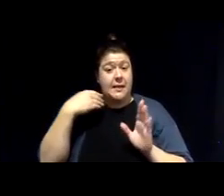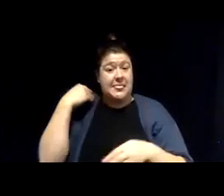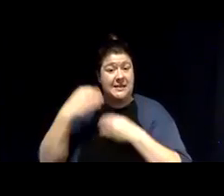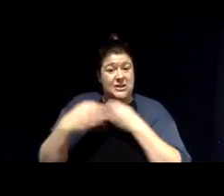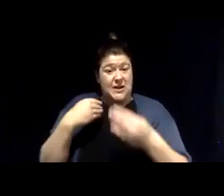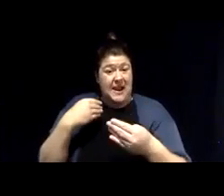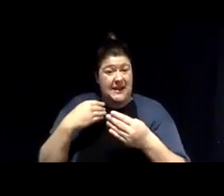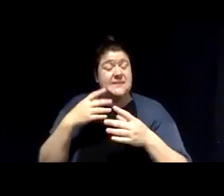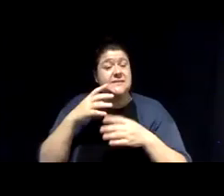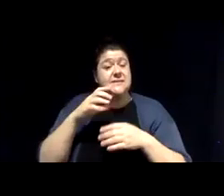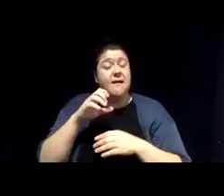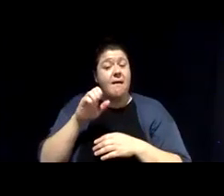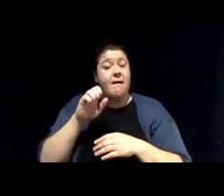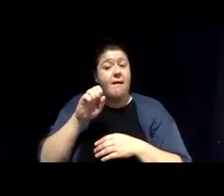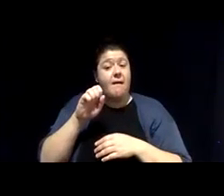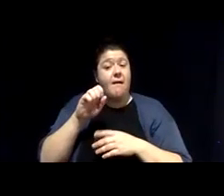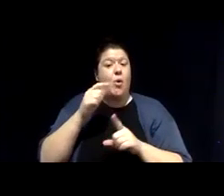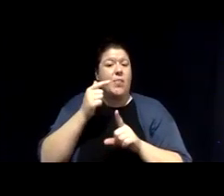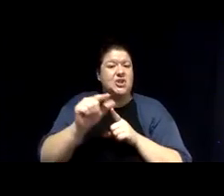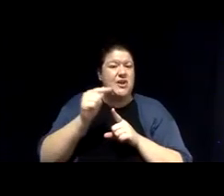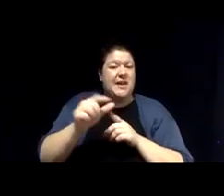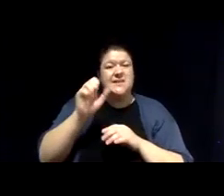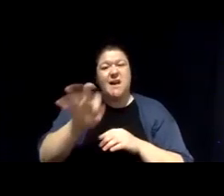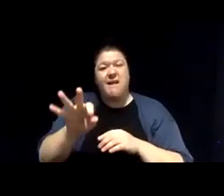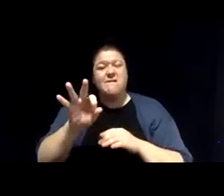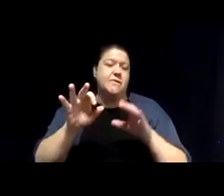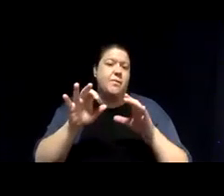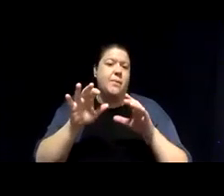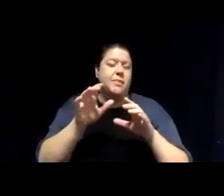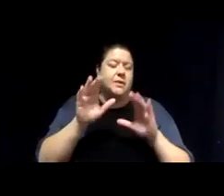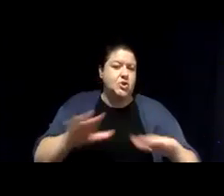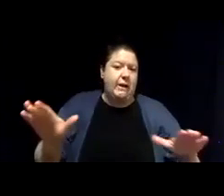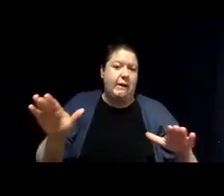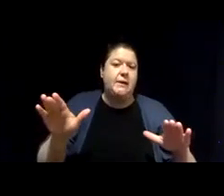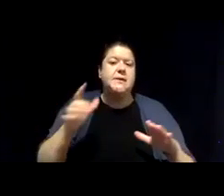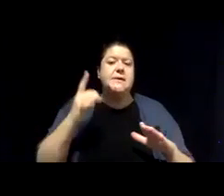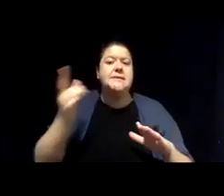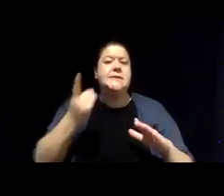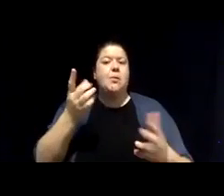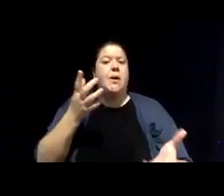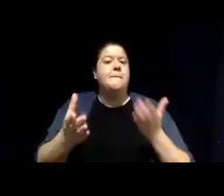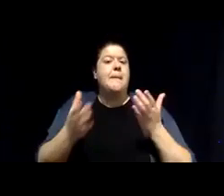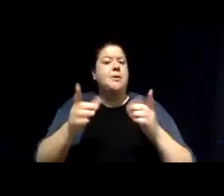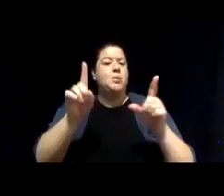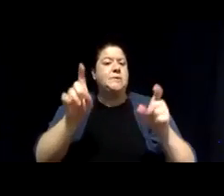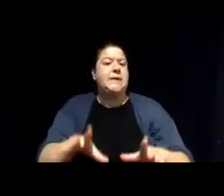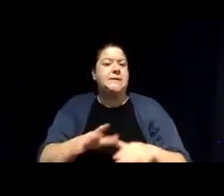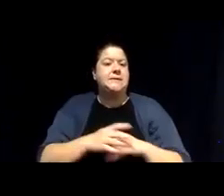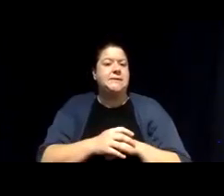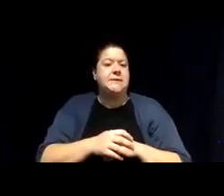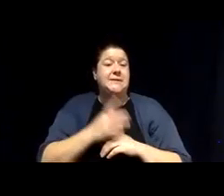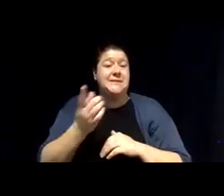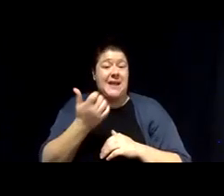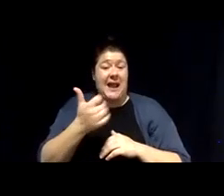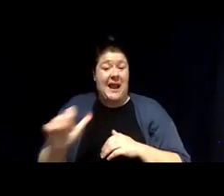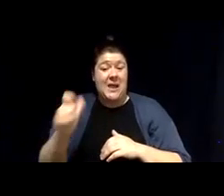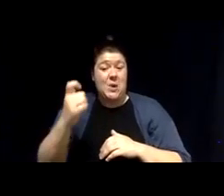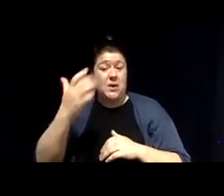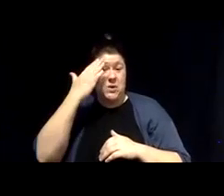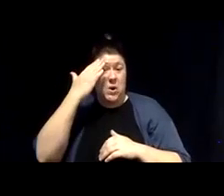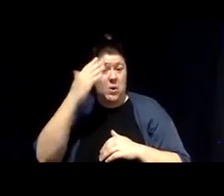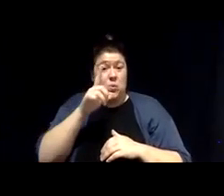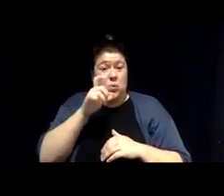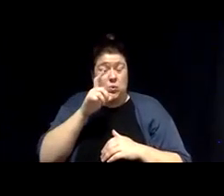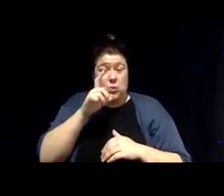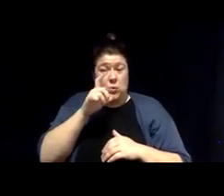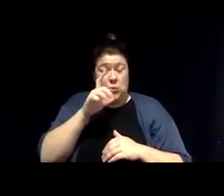child, then there might be someone who would do some sort of tests. Does anyone know who that someone